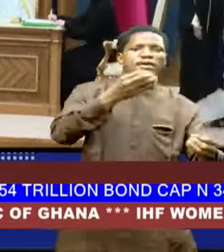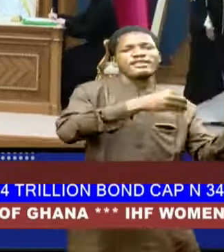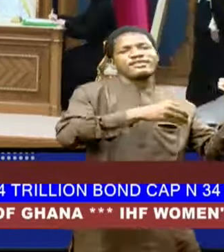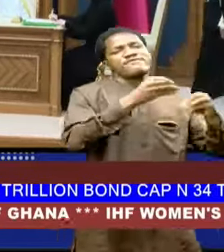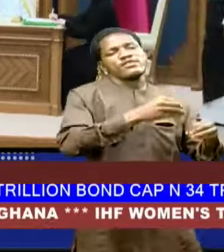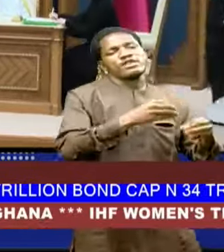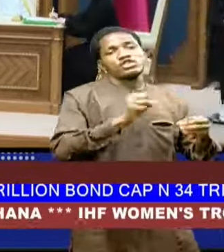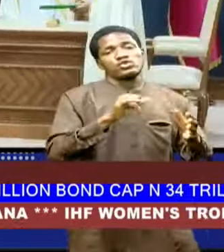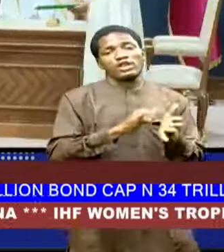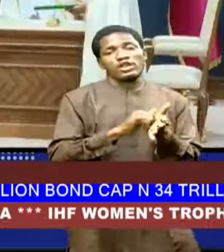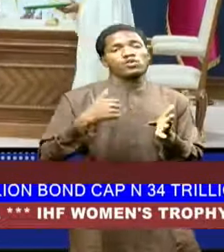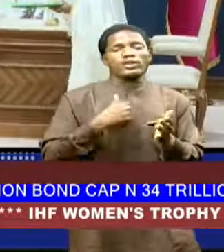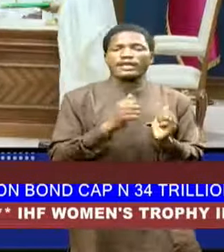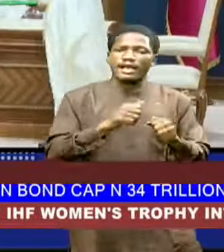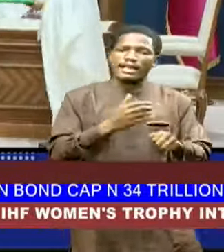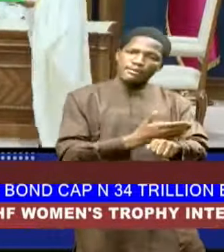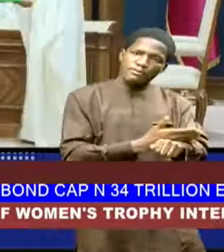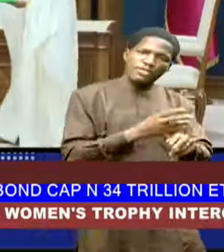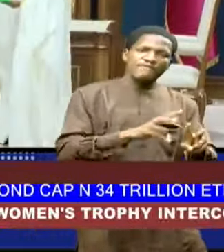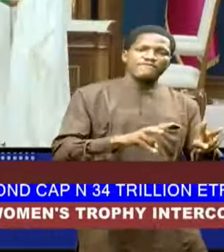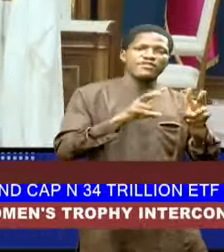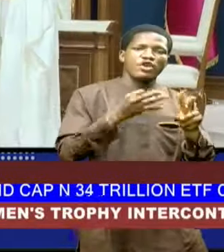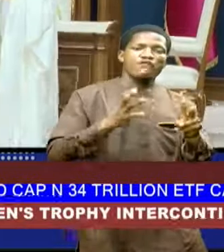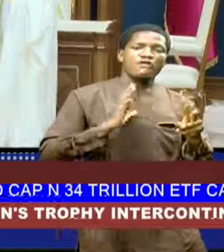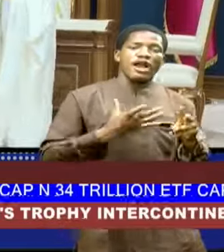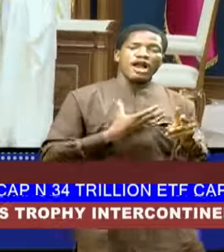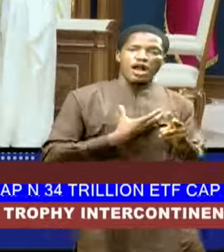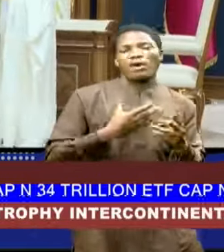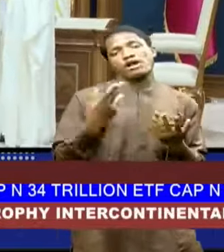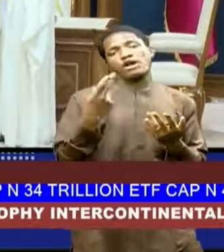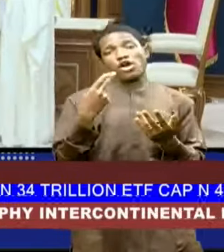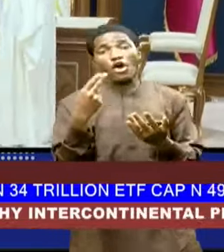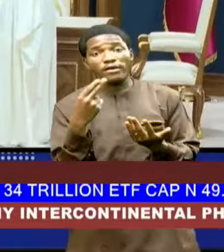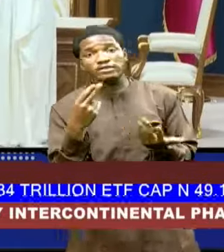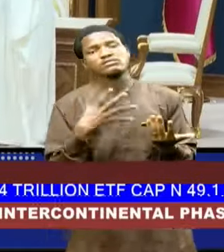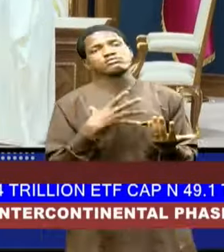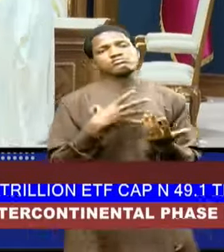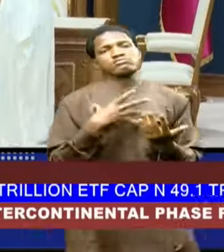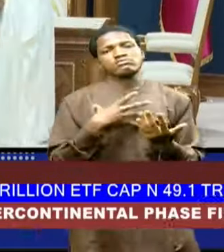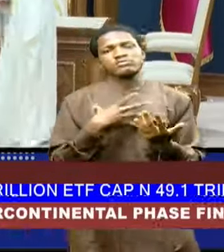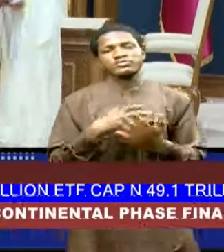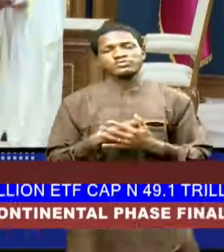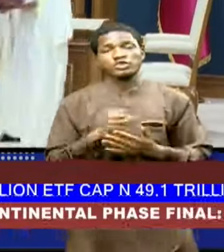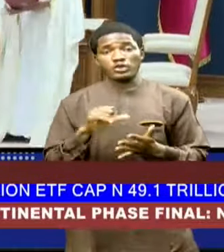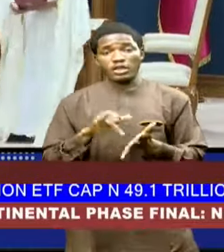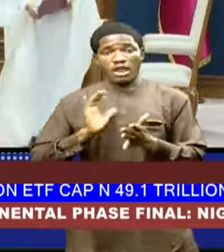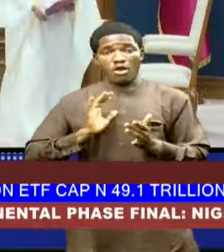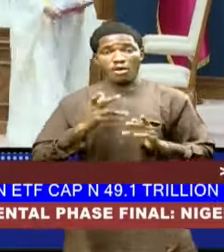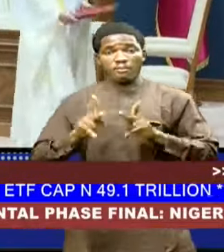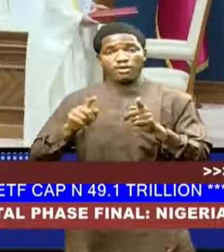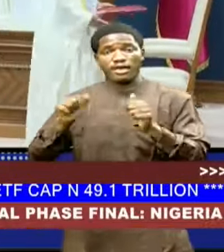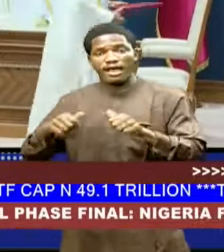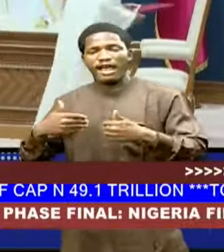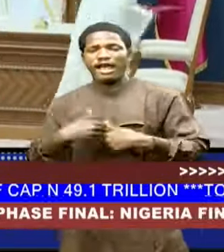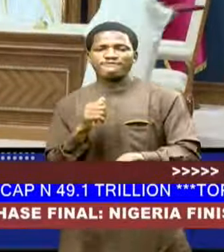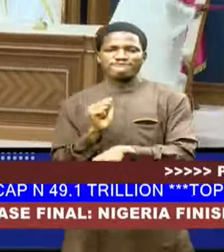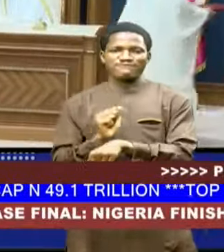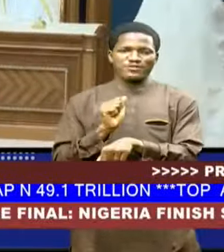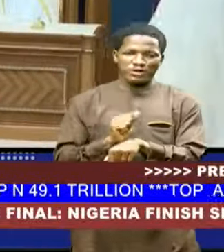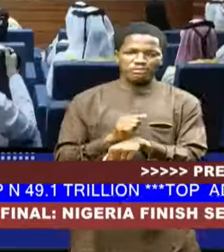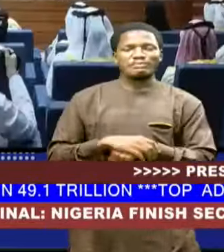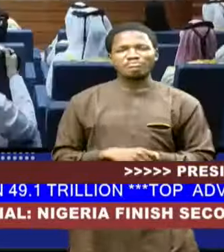of our currency, so that our people can have jobs and also be prosperous. So I think we have a very good